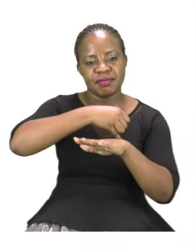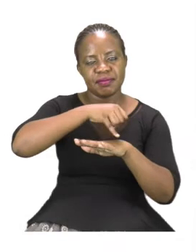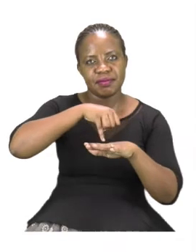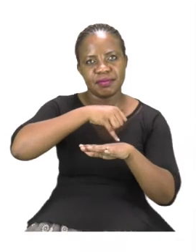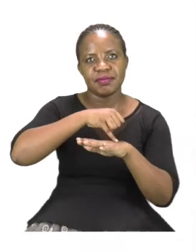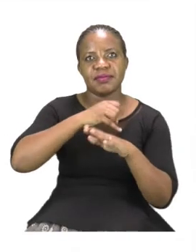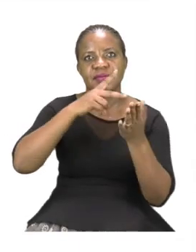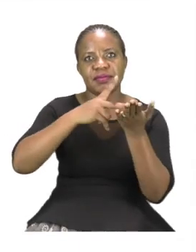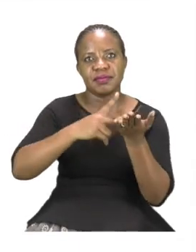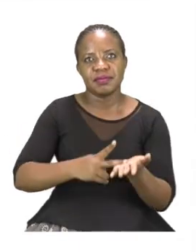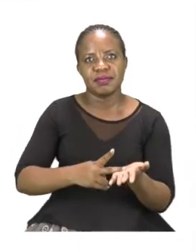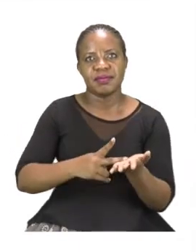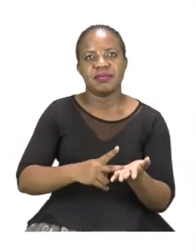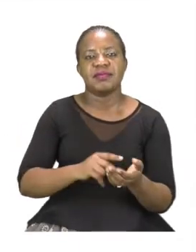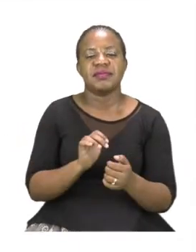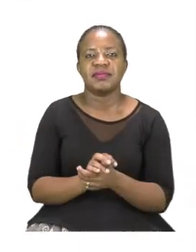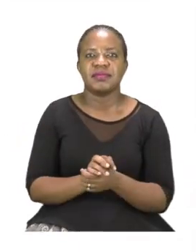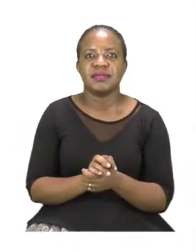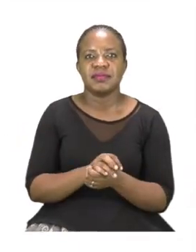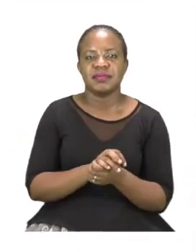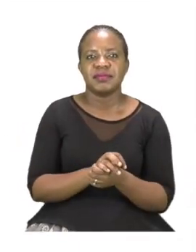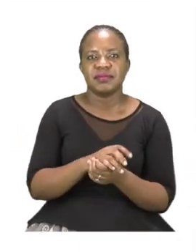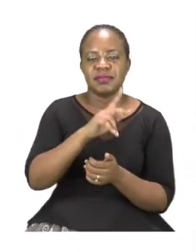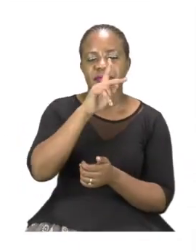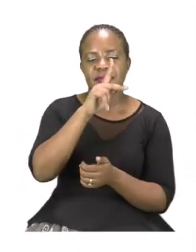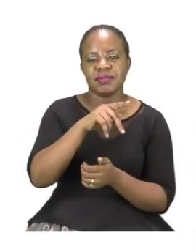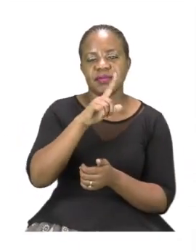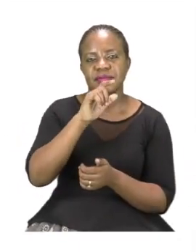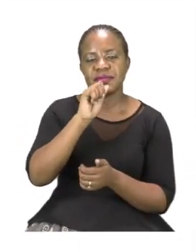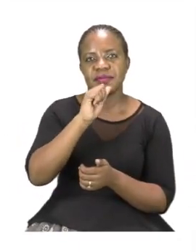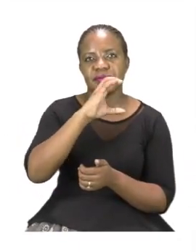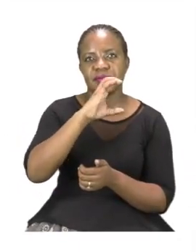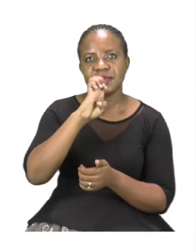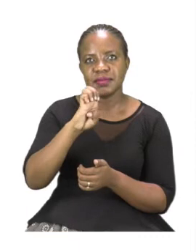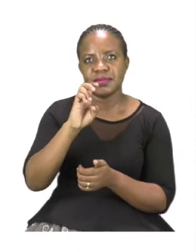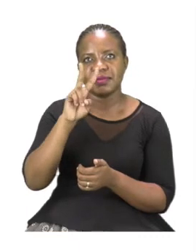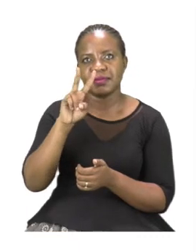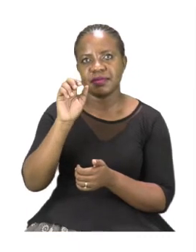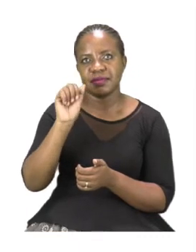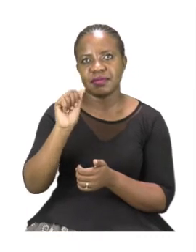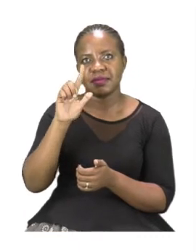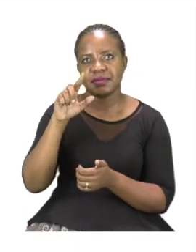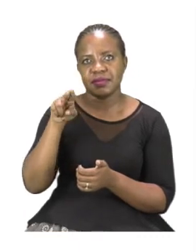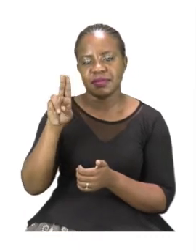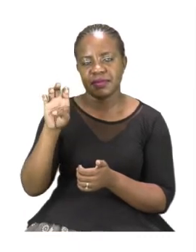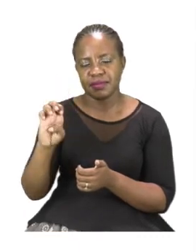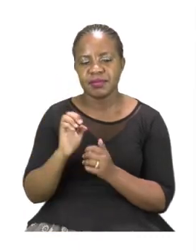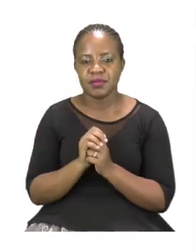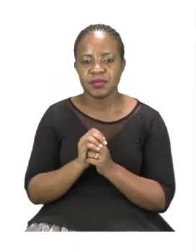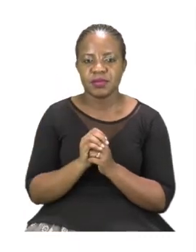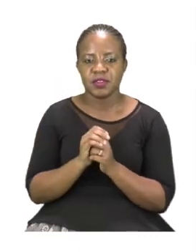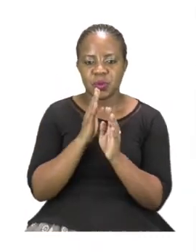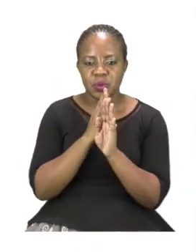values. Now, place values is when we organize numbers according to the place they